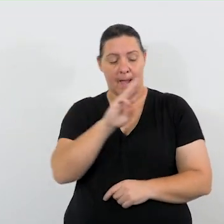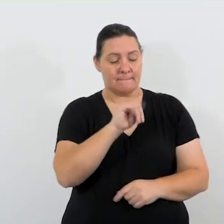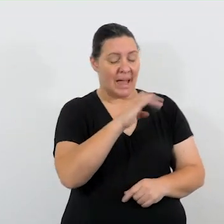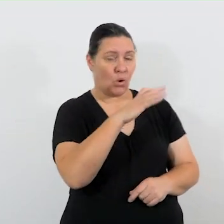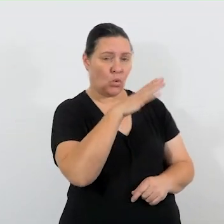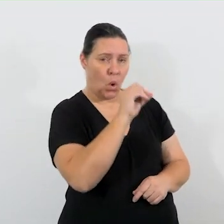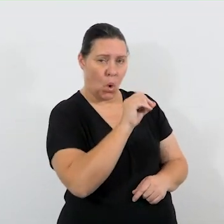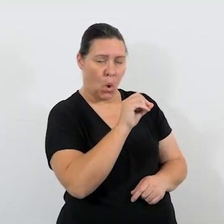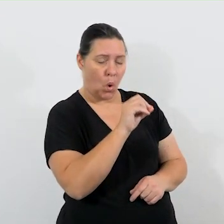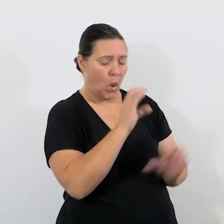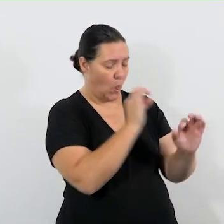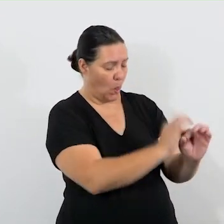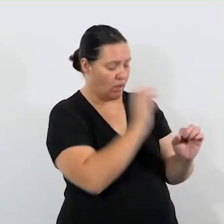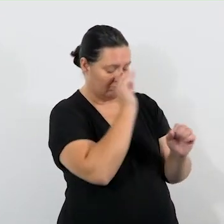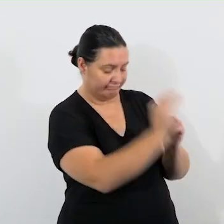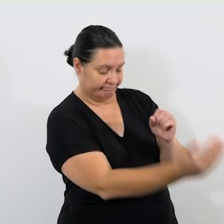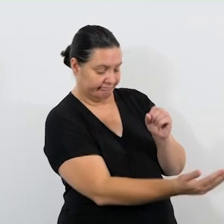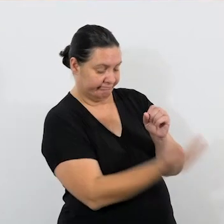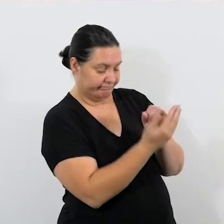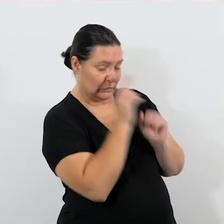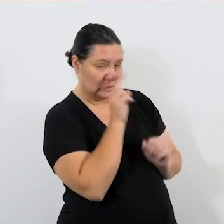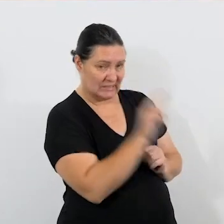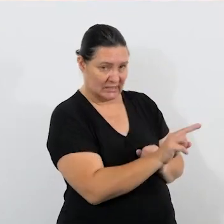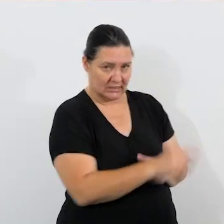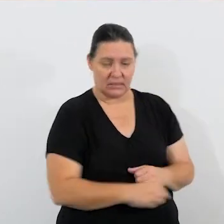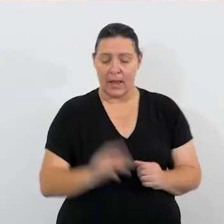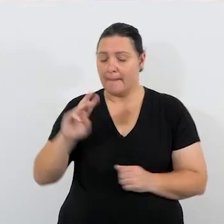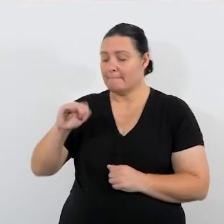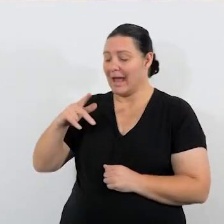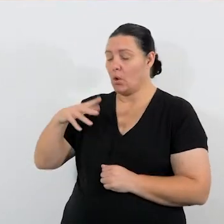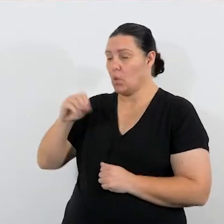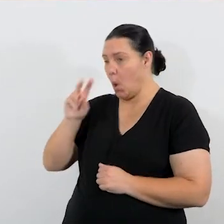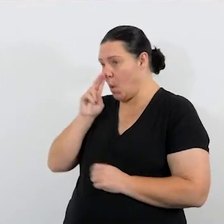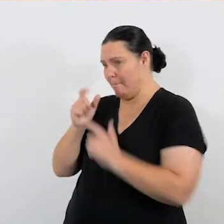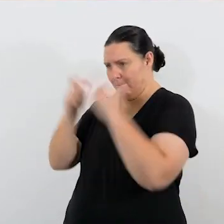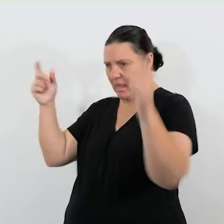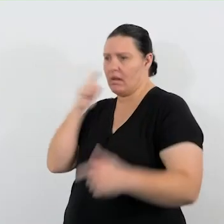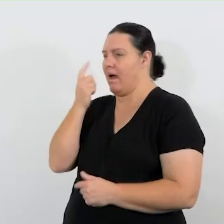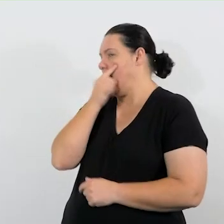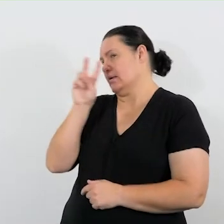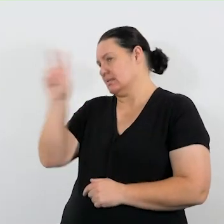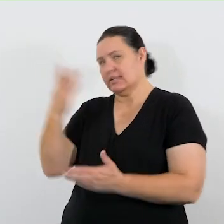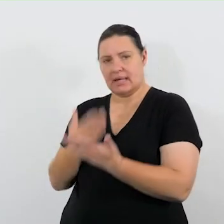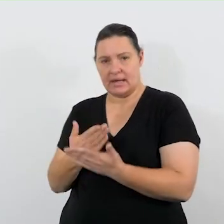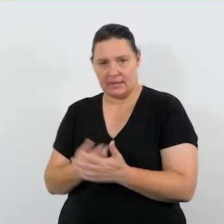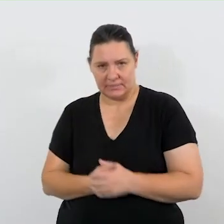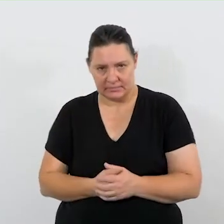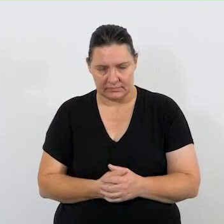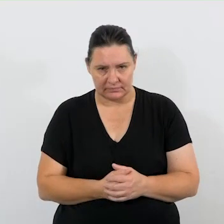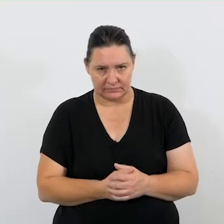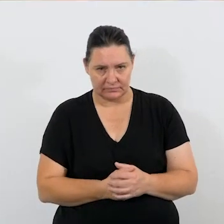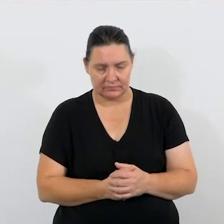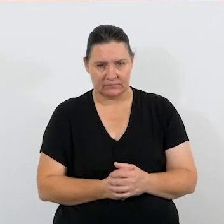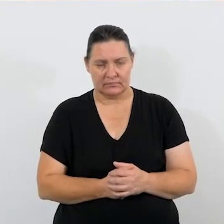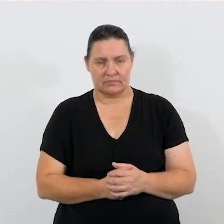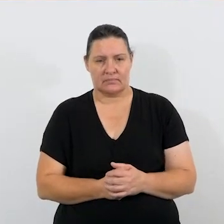it's micro, it means it is small enough and we need a microscope to see it. Whereas if it is macro, it means it is big